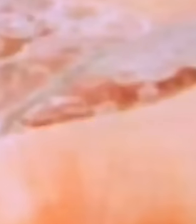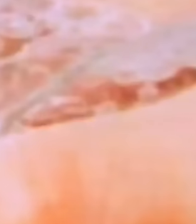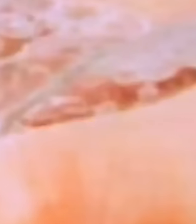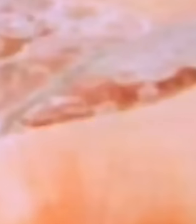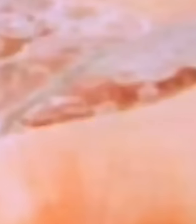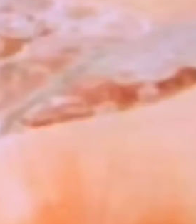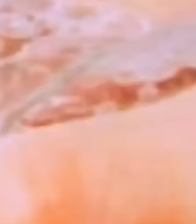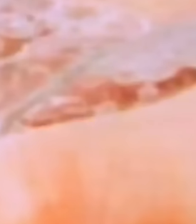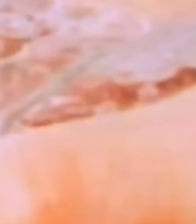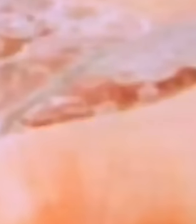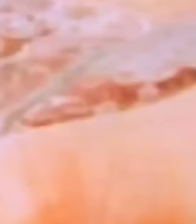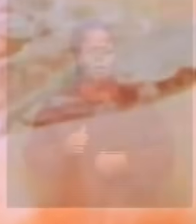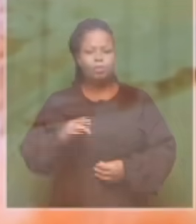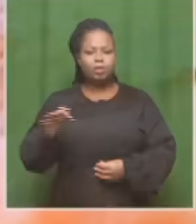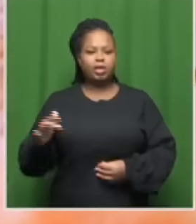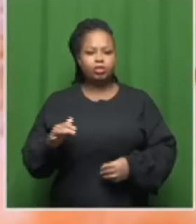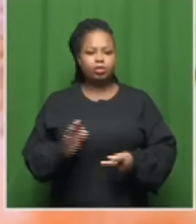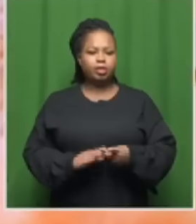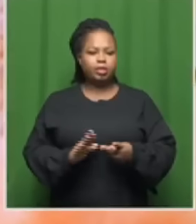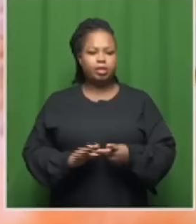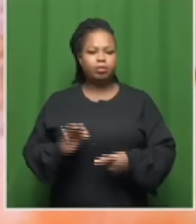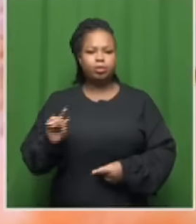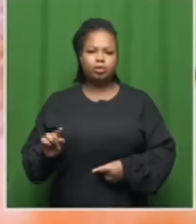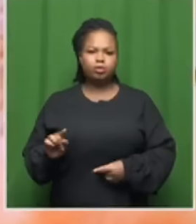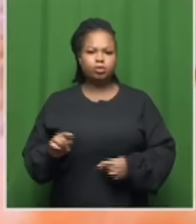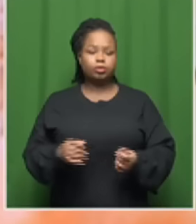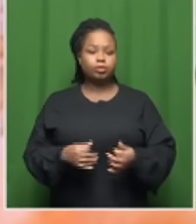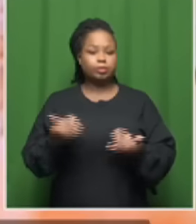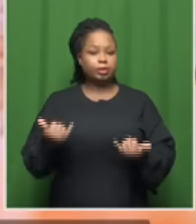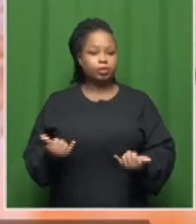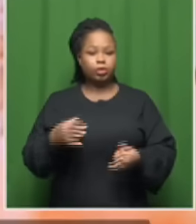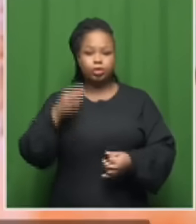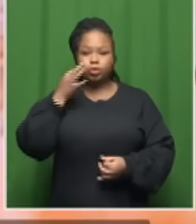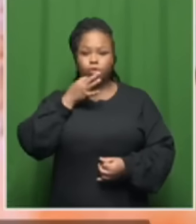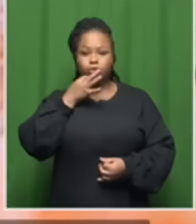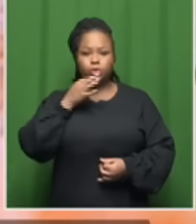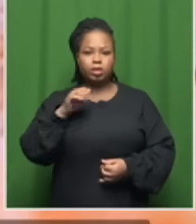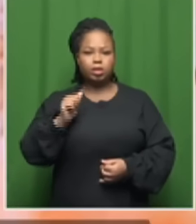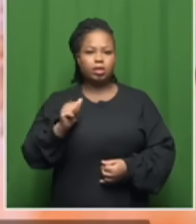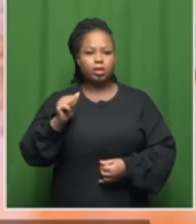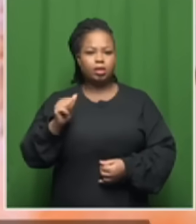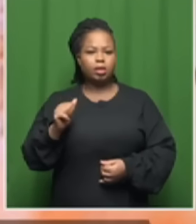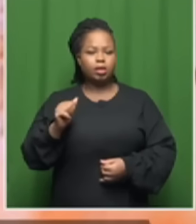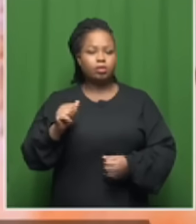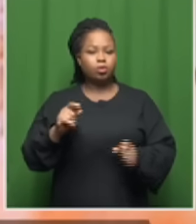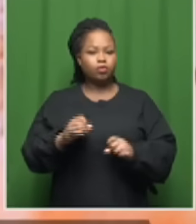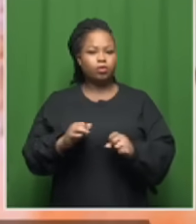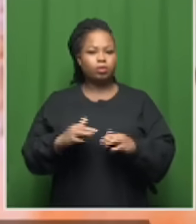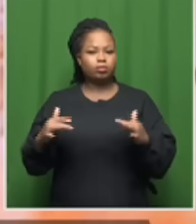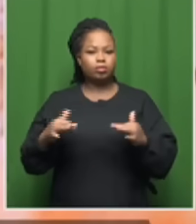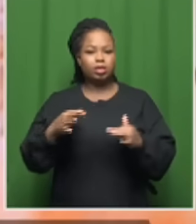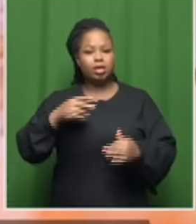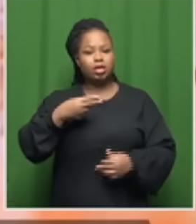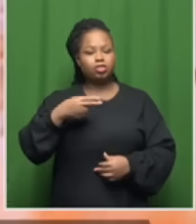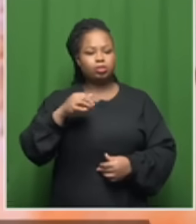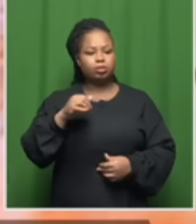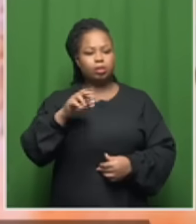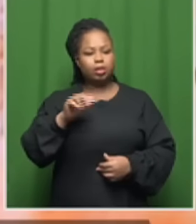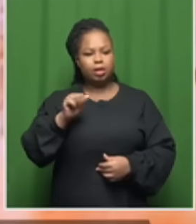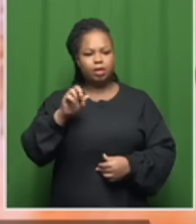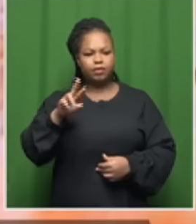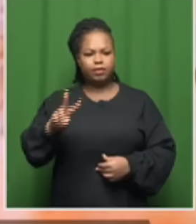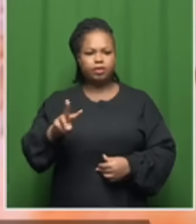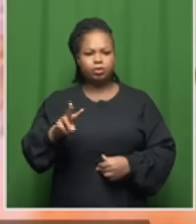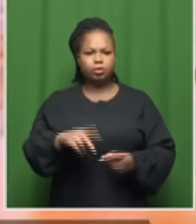Well, the Department of Water and Sanitation has assured the public that the presence of antiretroviral residues in drinking water poses no